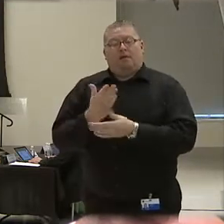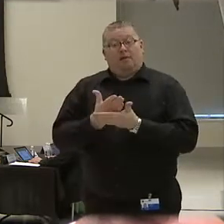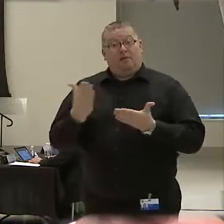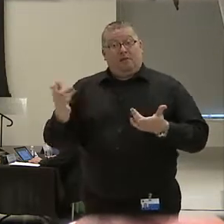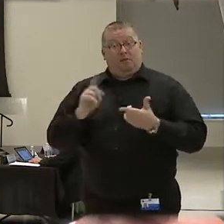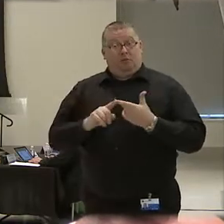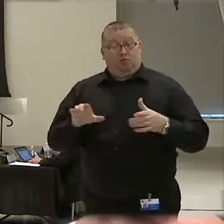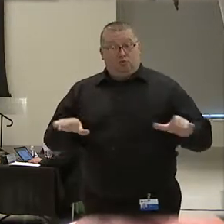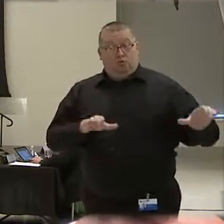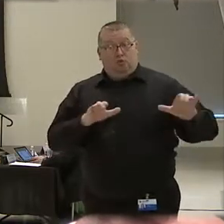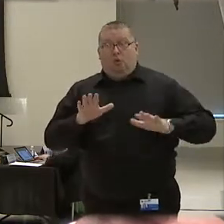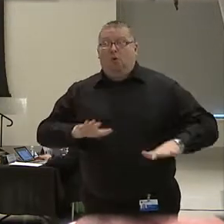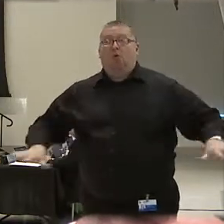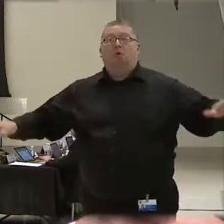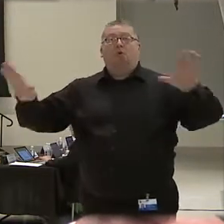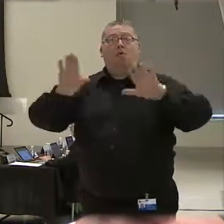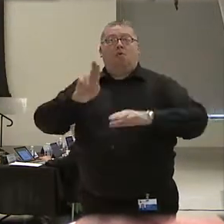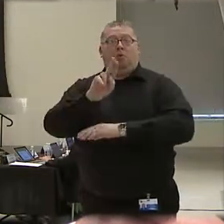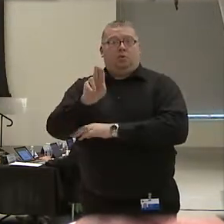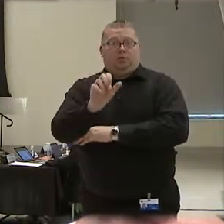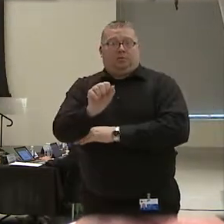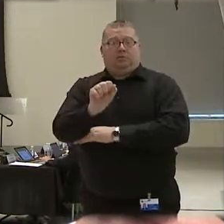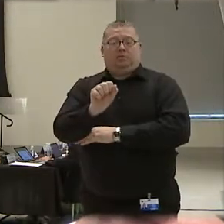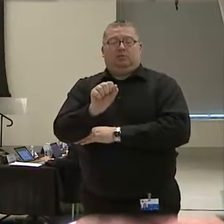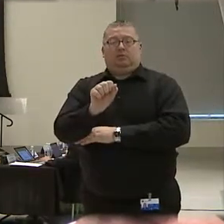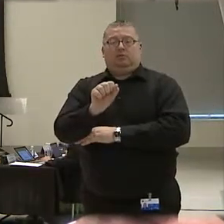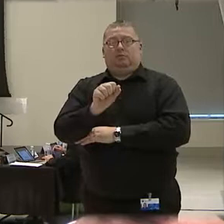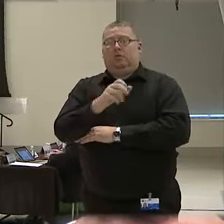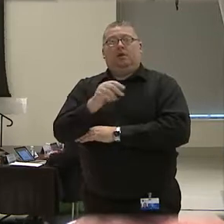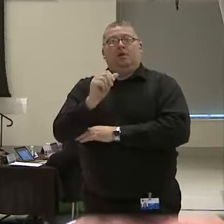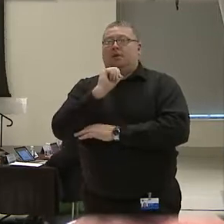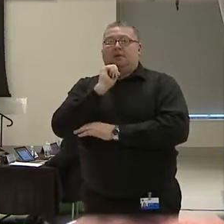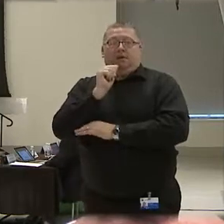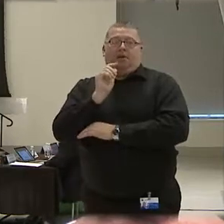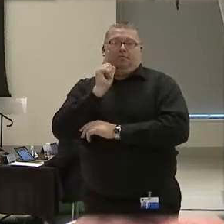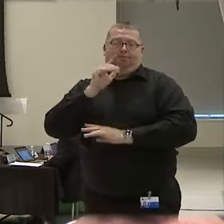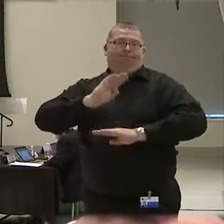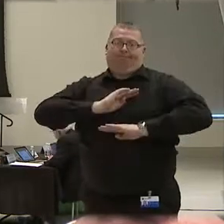things all over the country, and it's not going to be enough.